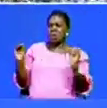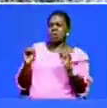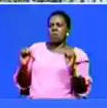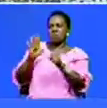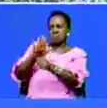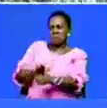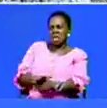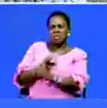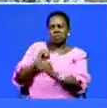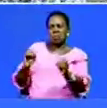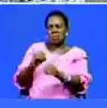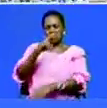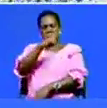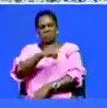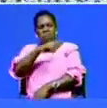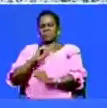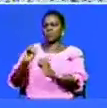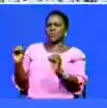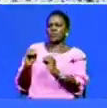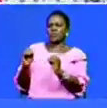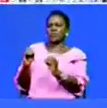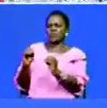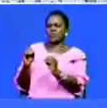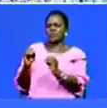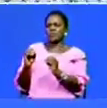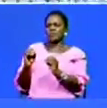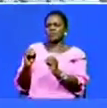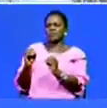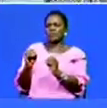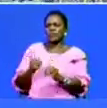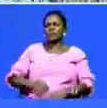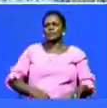kuhujumiwa na kudharauliwa. Shadrack Miti, KTN News.